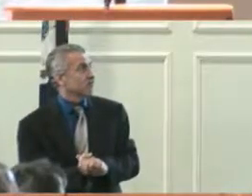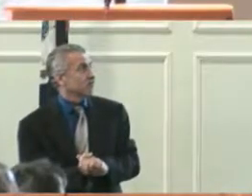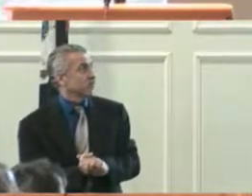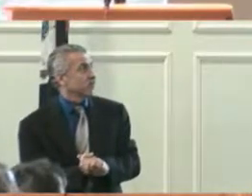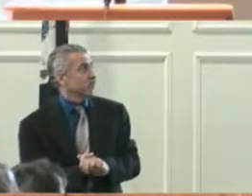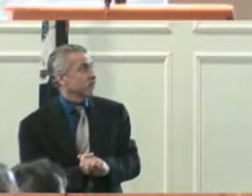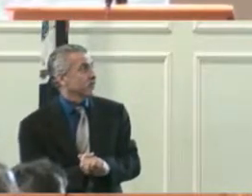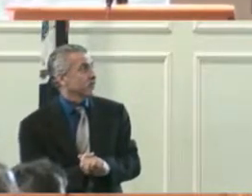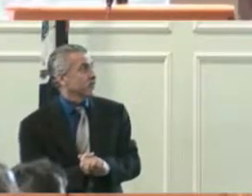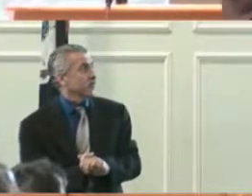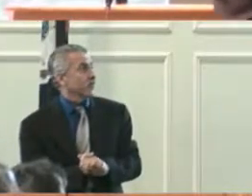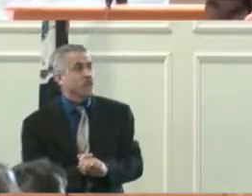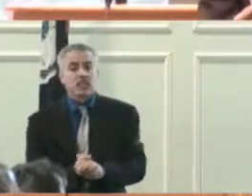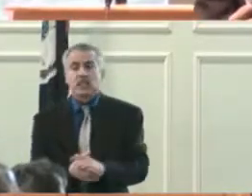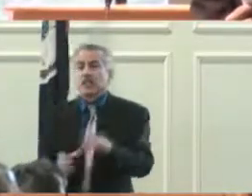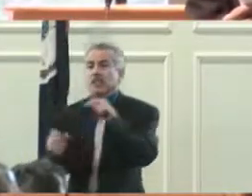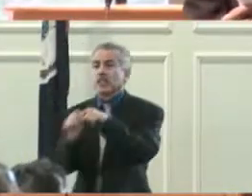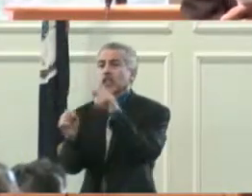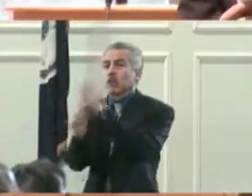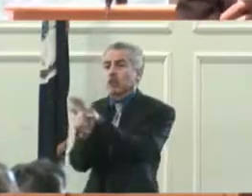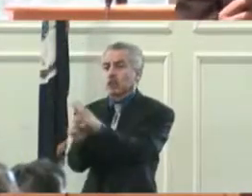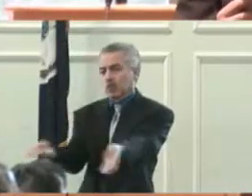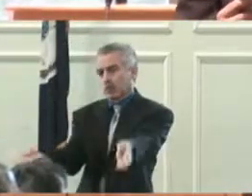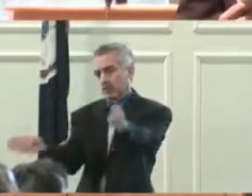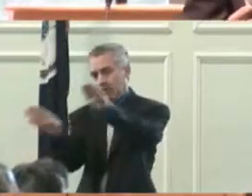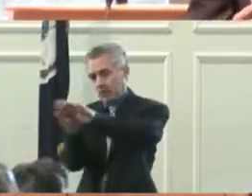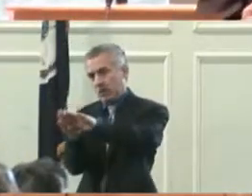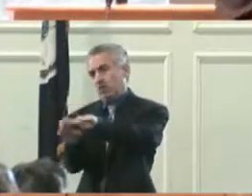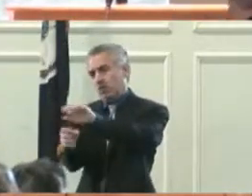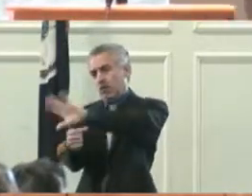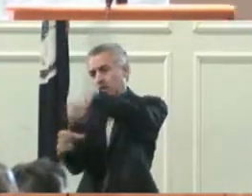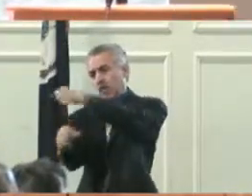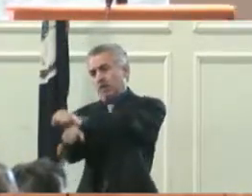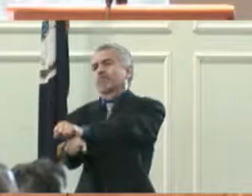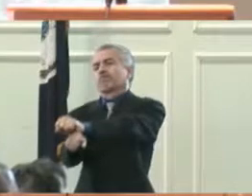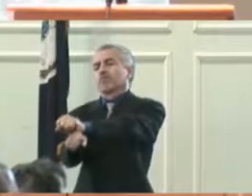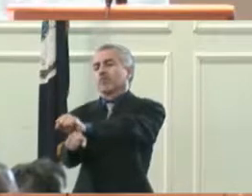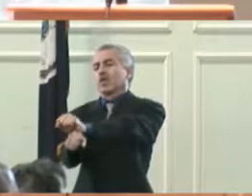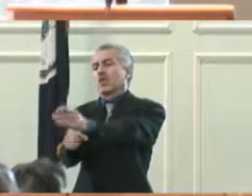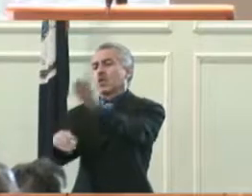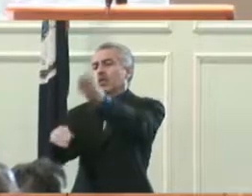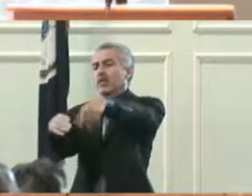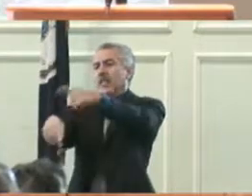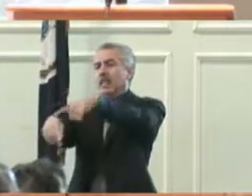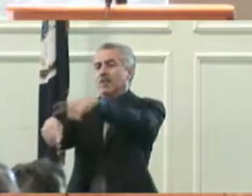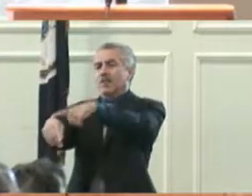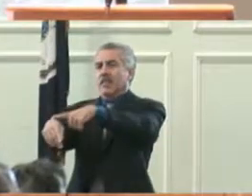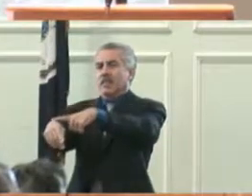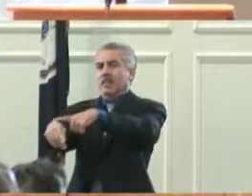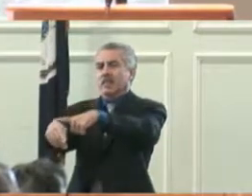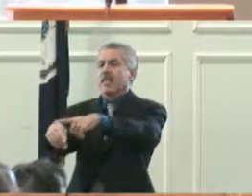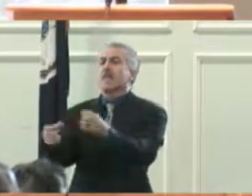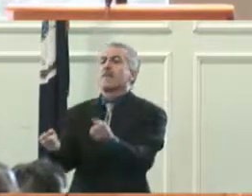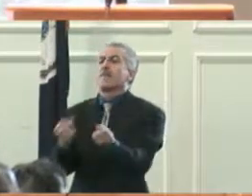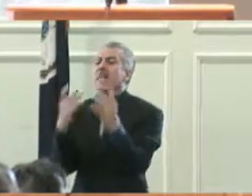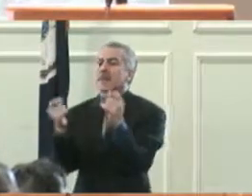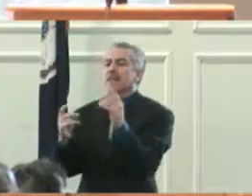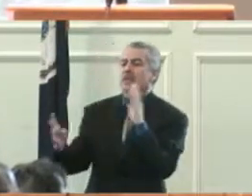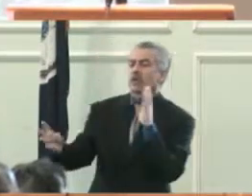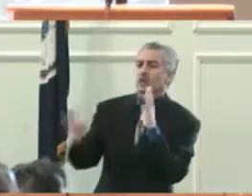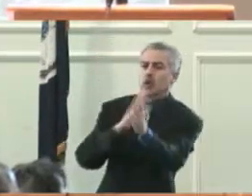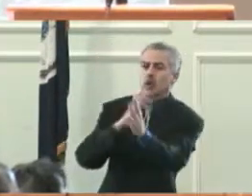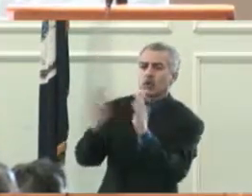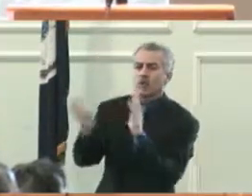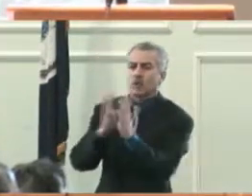but you, Daniel, shut up the words and seal the book until the time of the end, this special time. Many shall run to and fro,